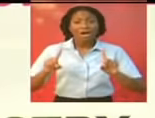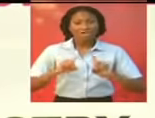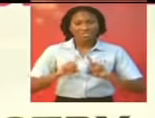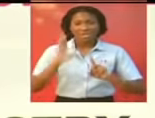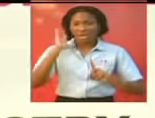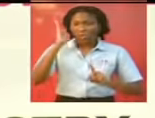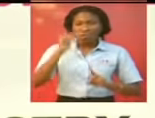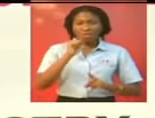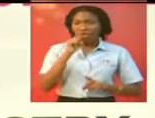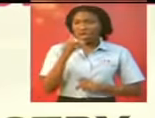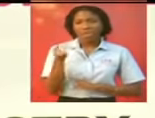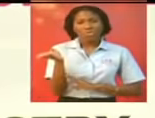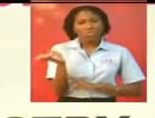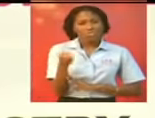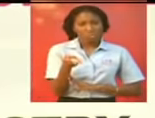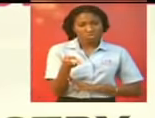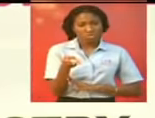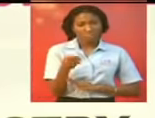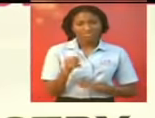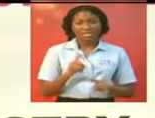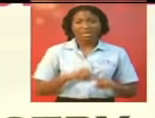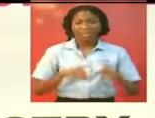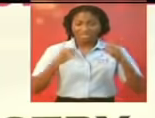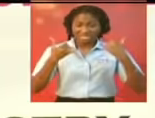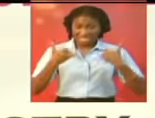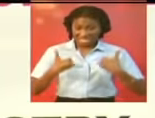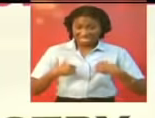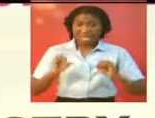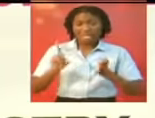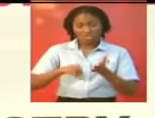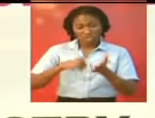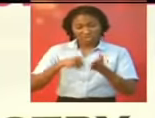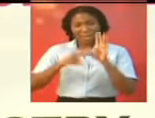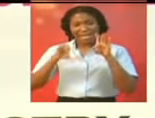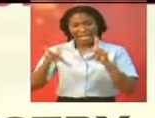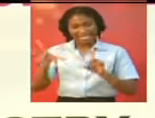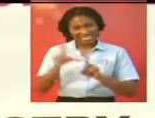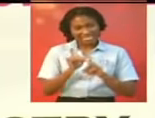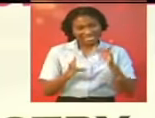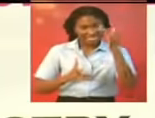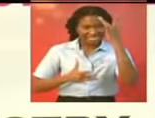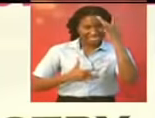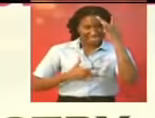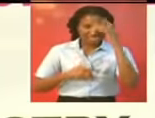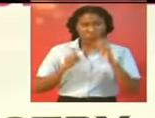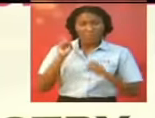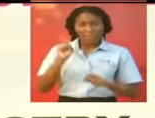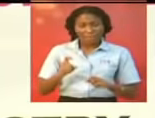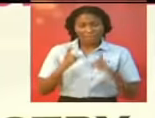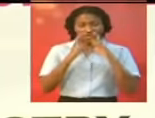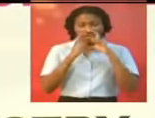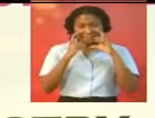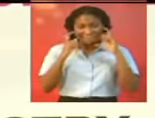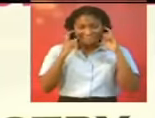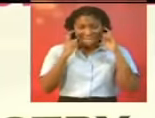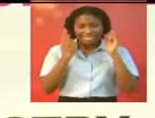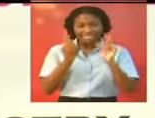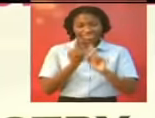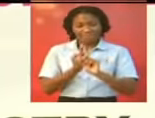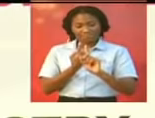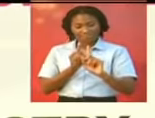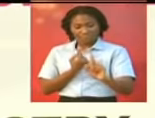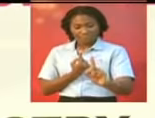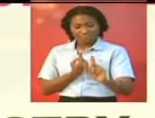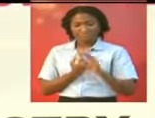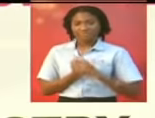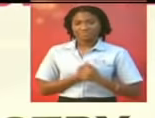and death, but you can still be infected. So you still have to follow the guidelines, wear your mask, watch your distance, and